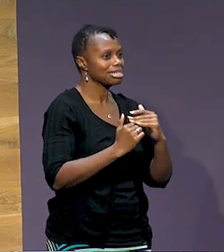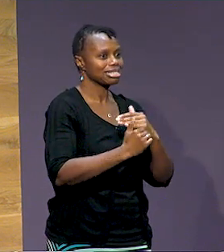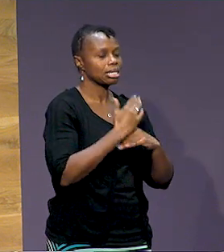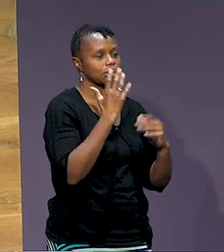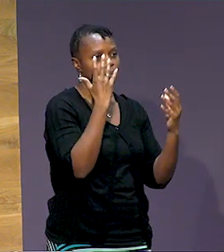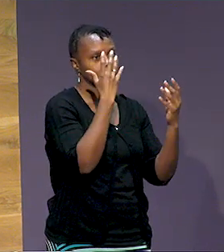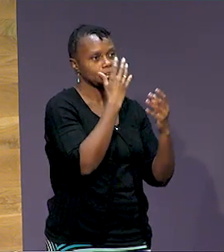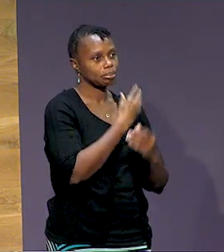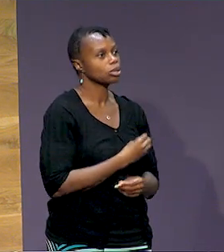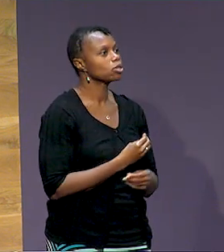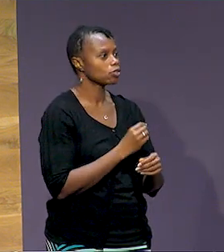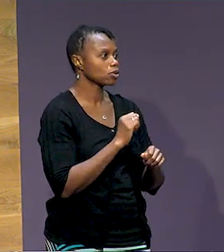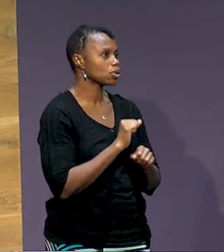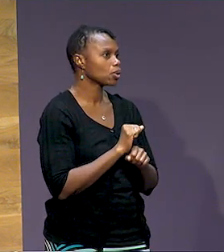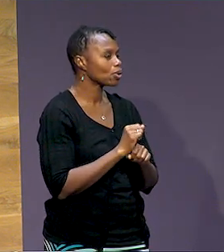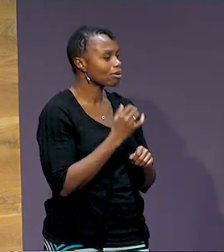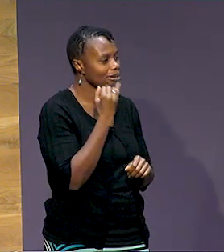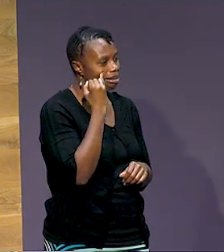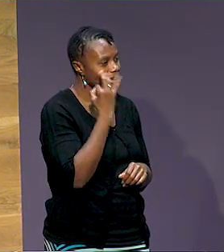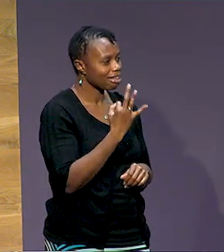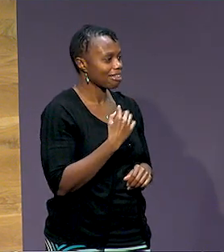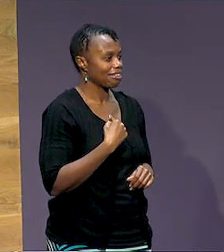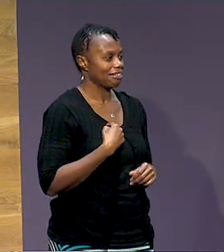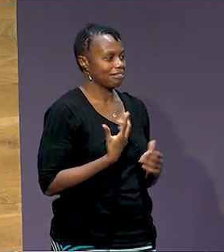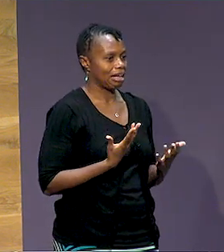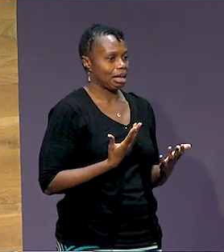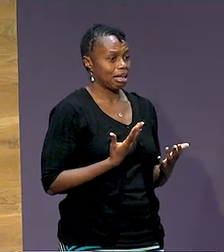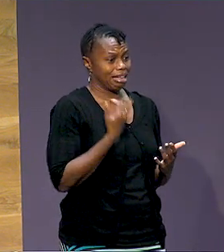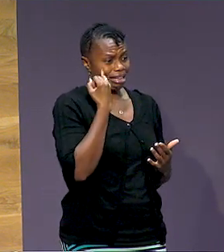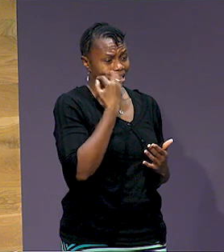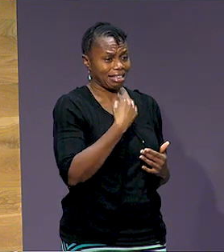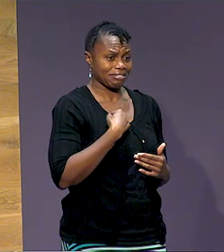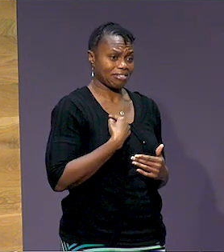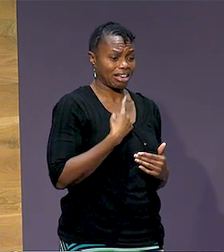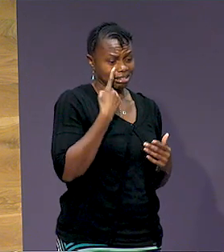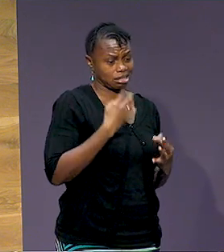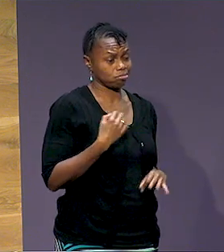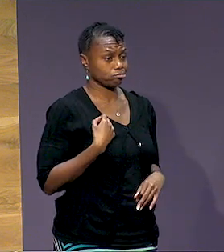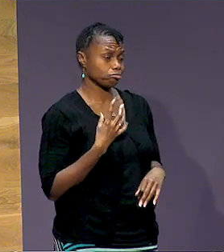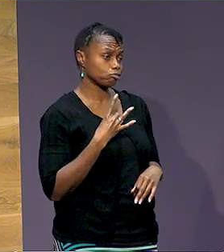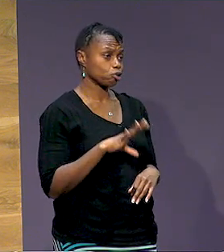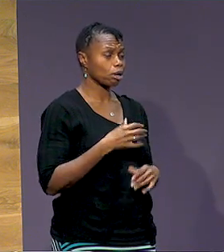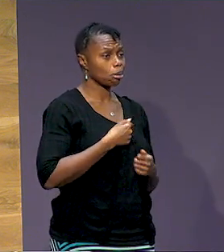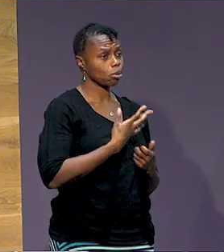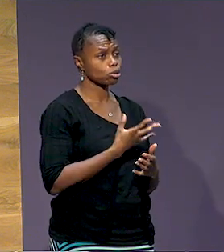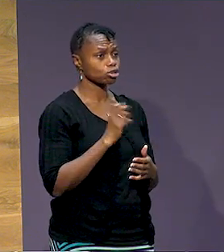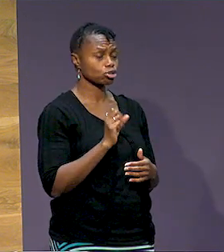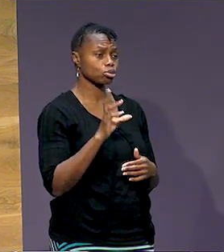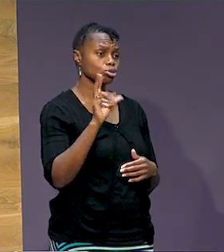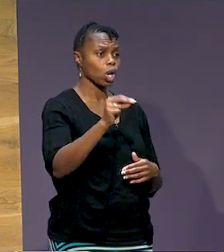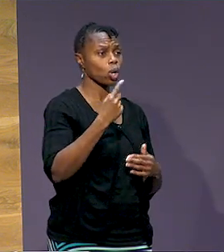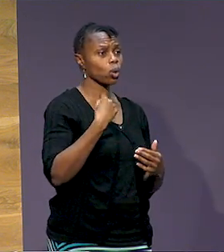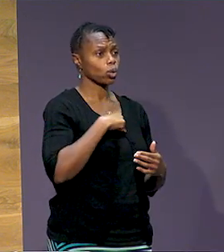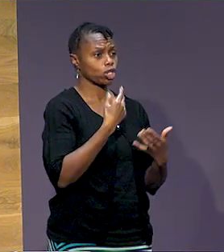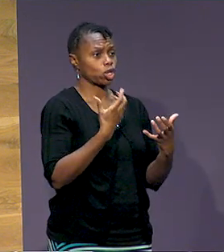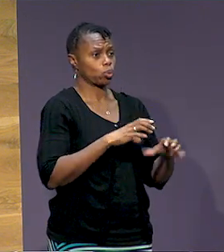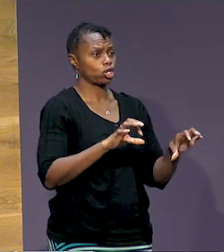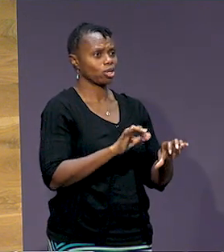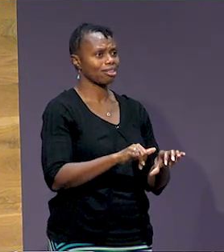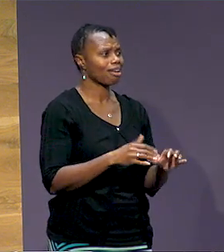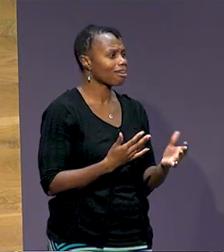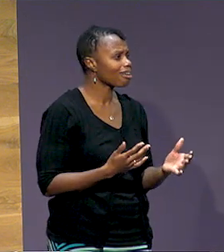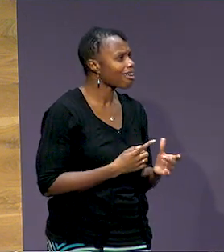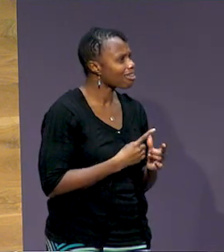And if I would have been like, hey, listen, like, we decided I'm the editor-in-chief and I don't like poetry, so we're not having it, then we would have been much worse